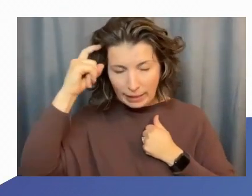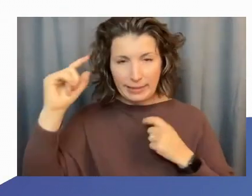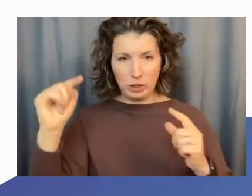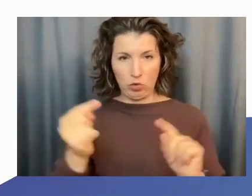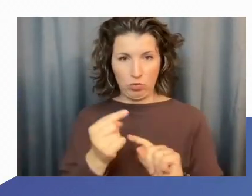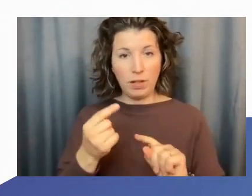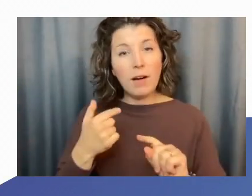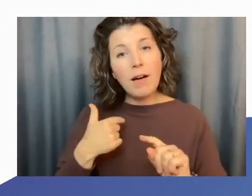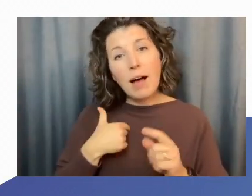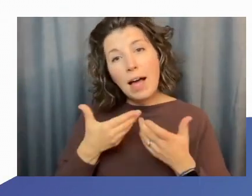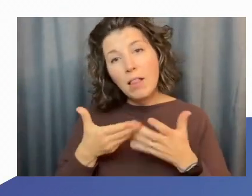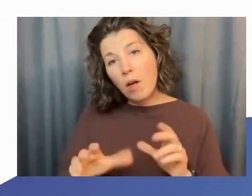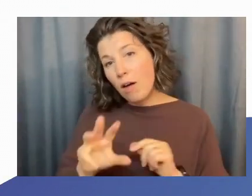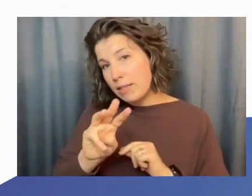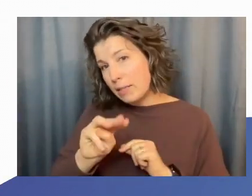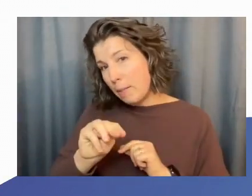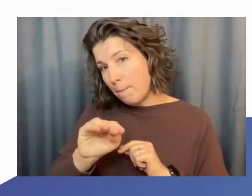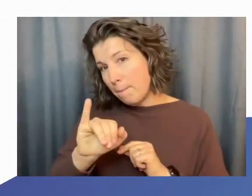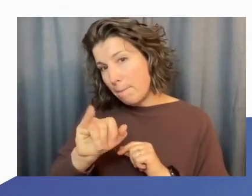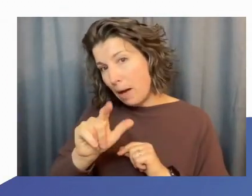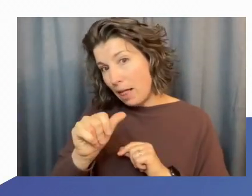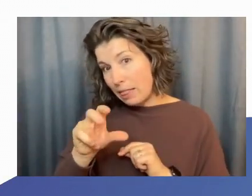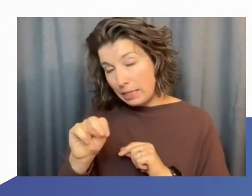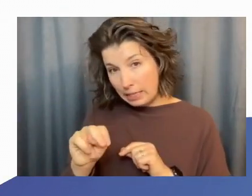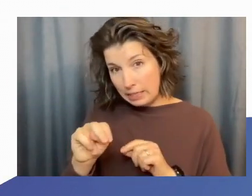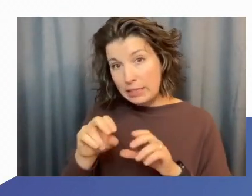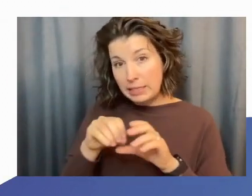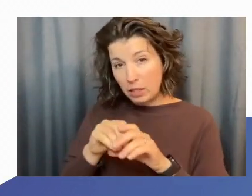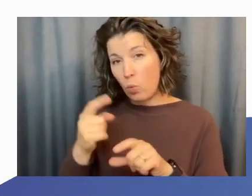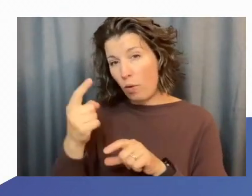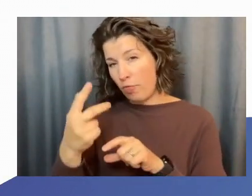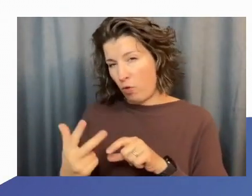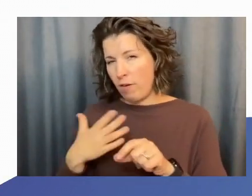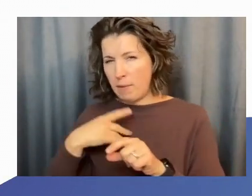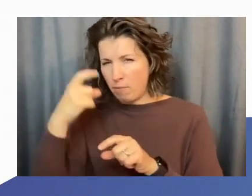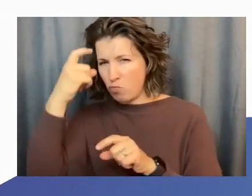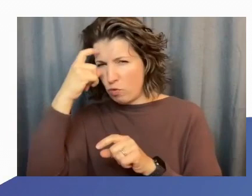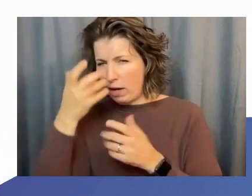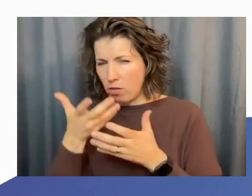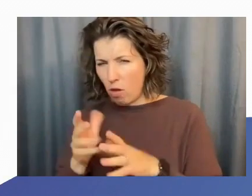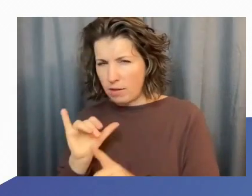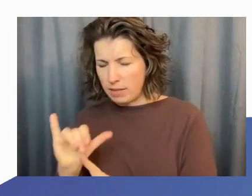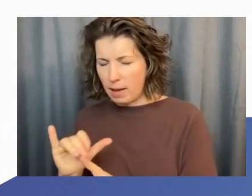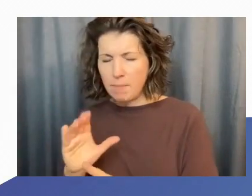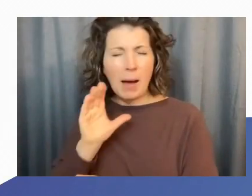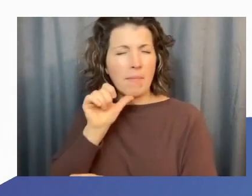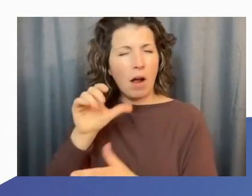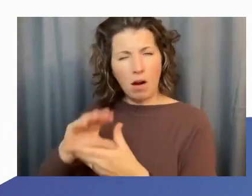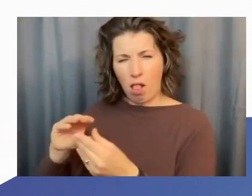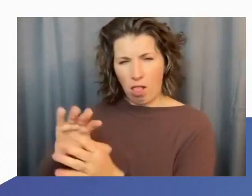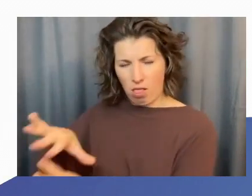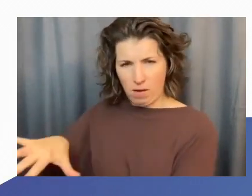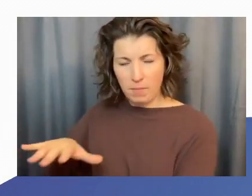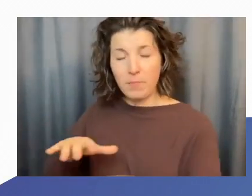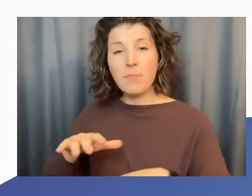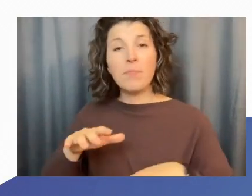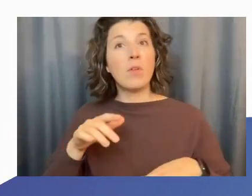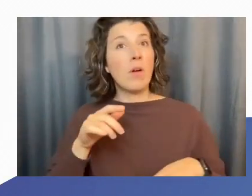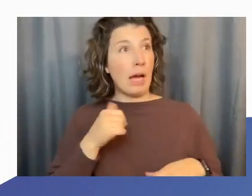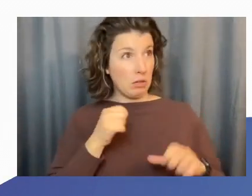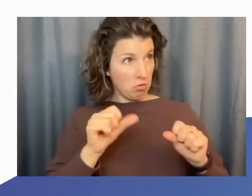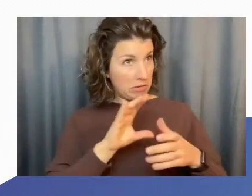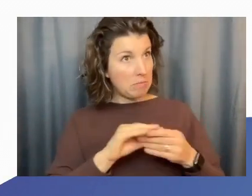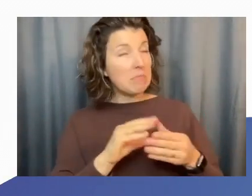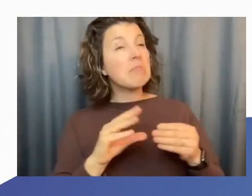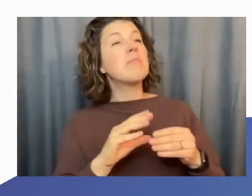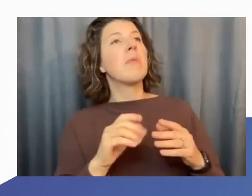myelin in a third of my brain, but I'm not going to tell you that story. I can tell you the story of my long, arduous recovery, but